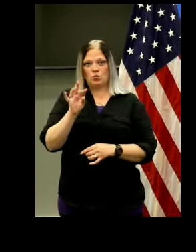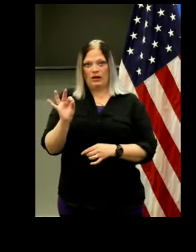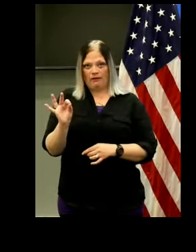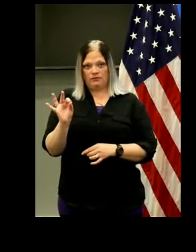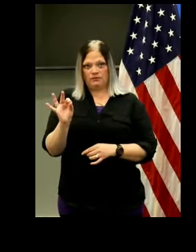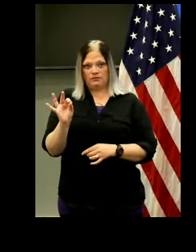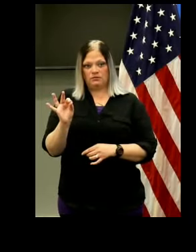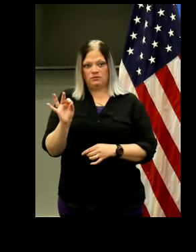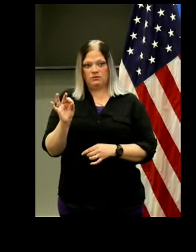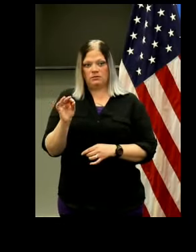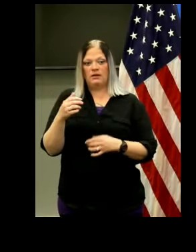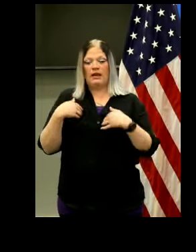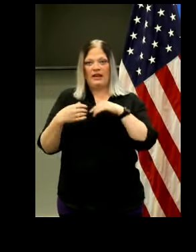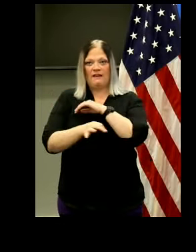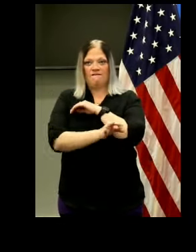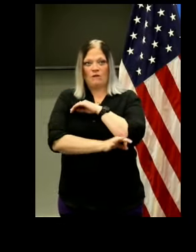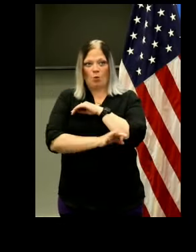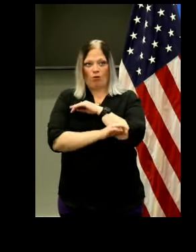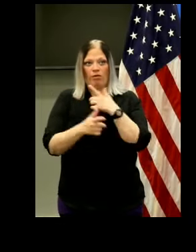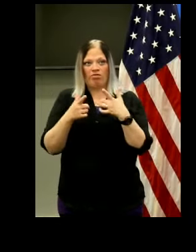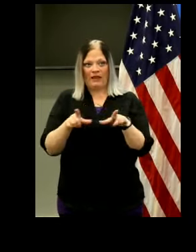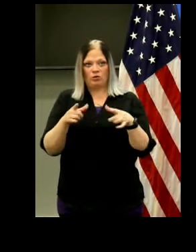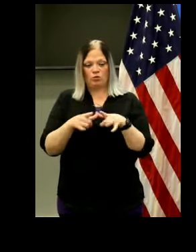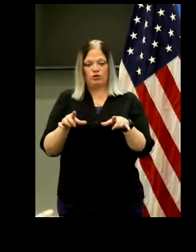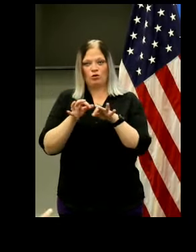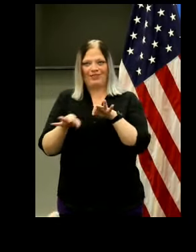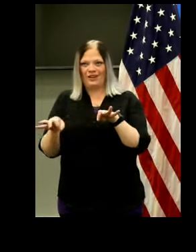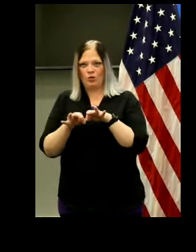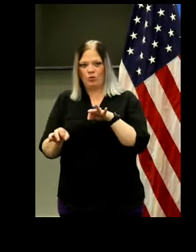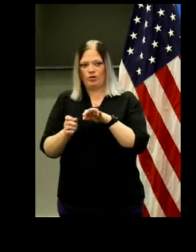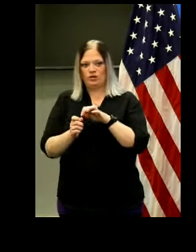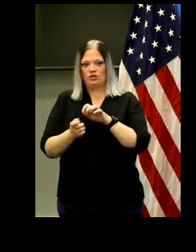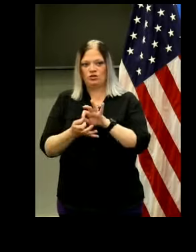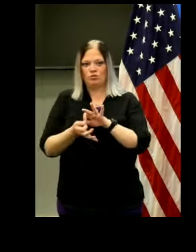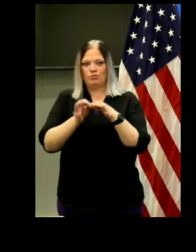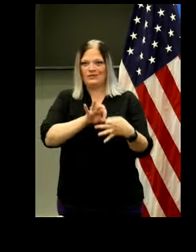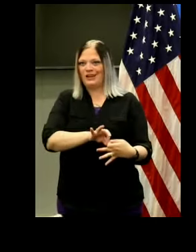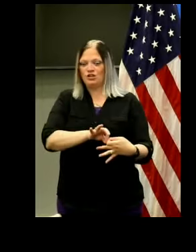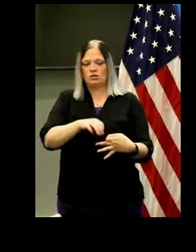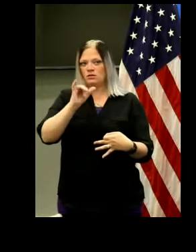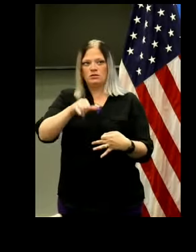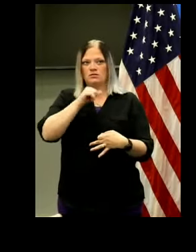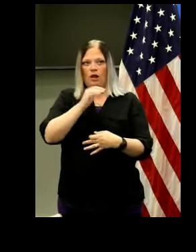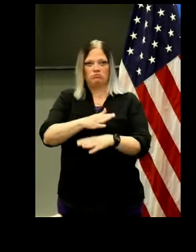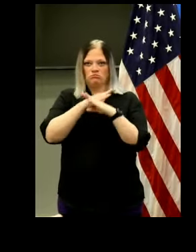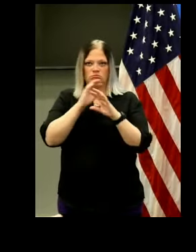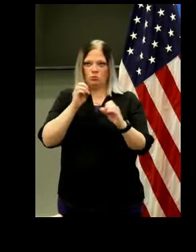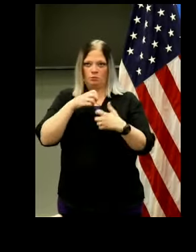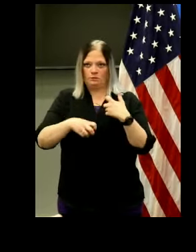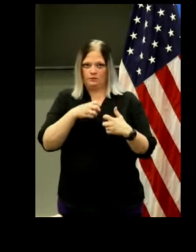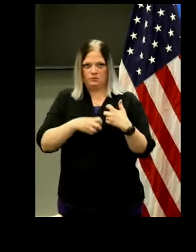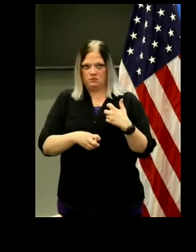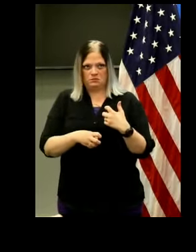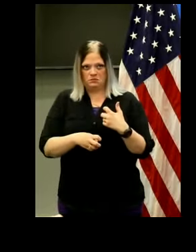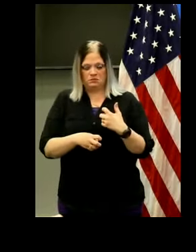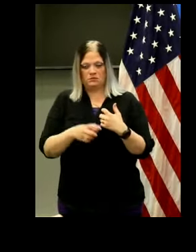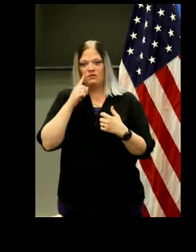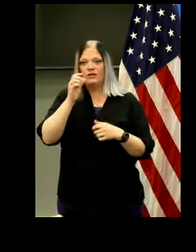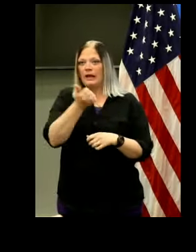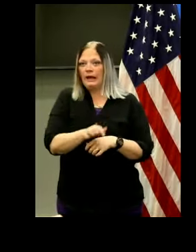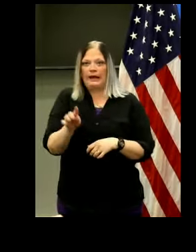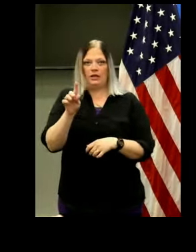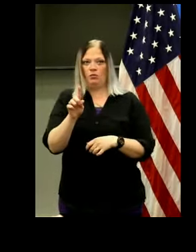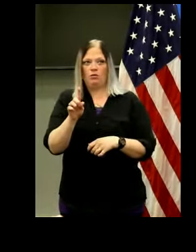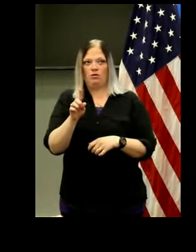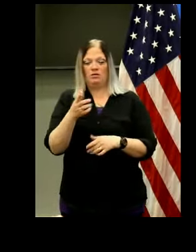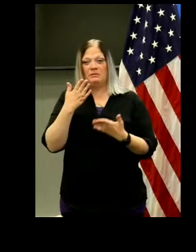716-858-2929. There is foreign language translation available, so language is not a barrier to getting tested. So this is for anybody